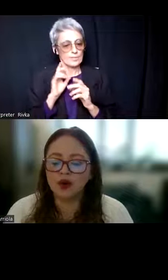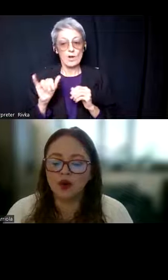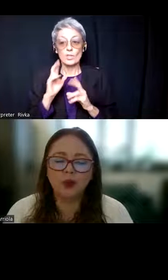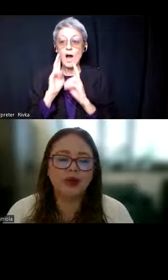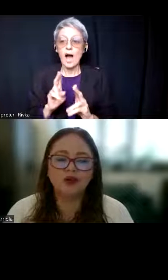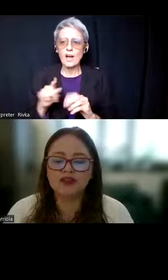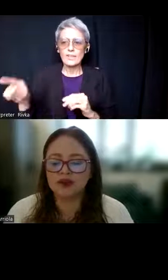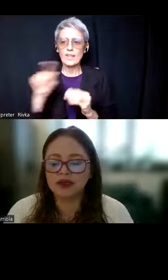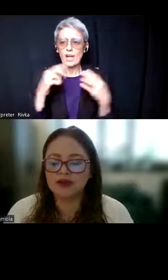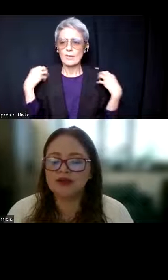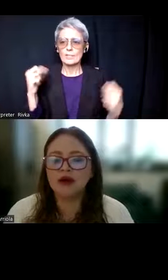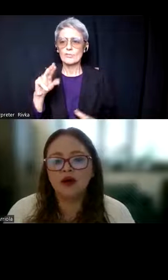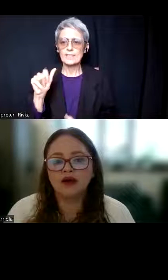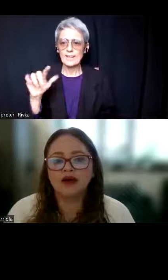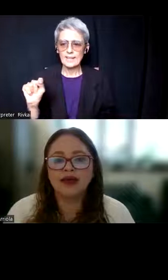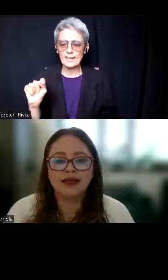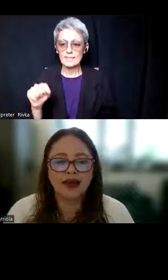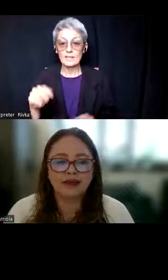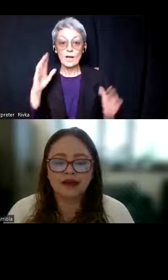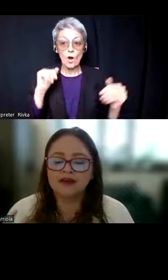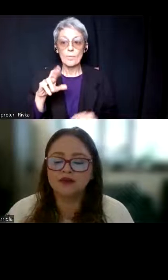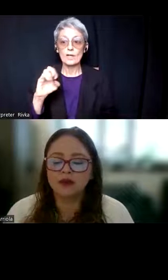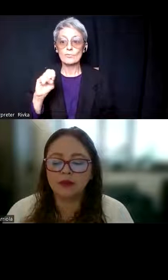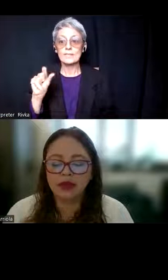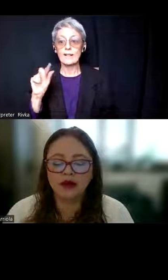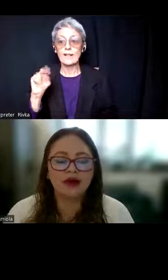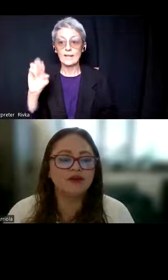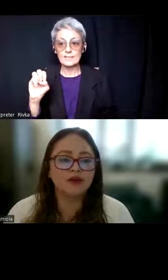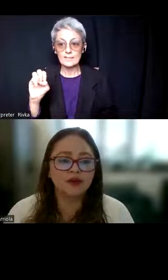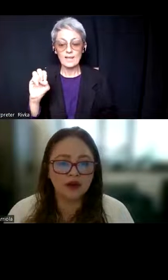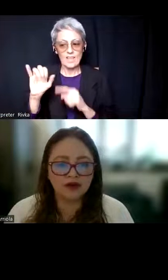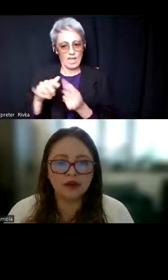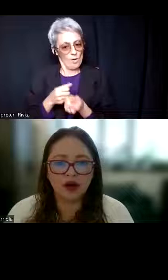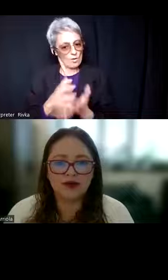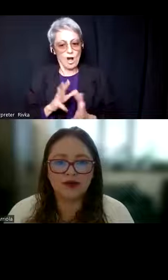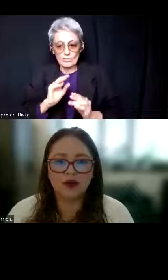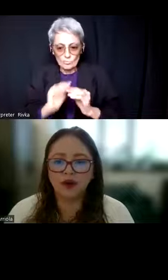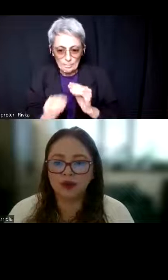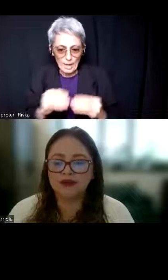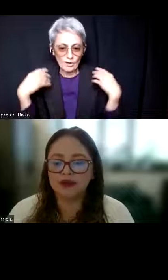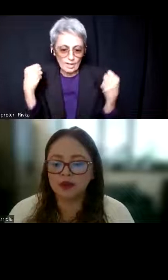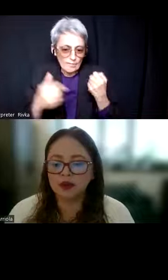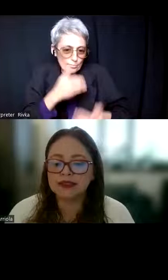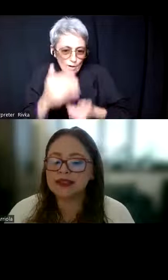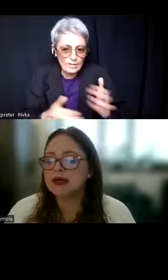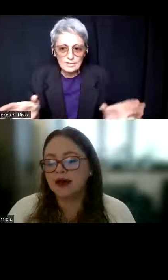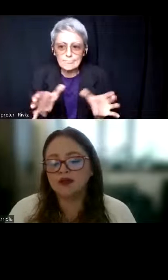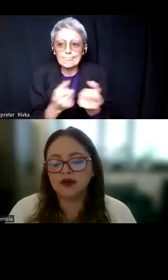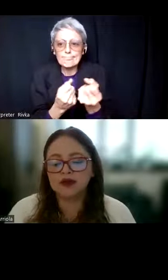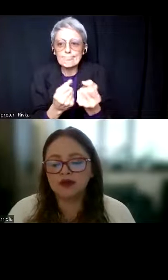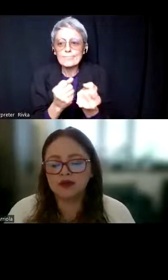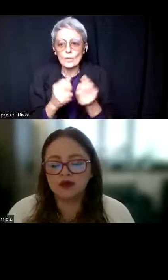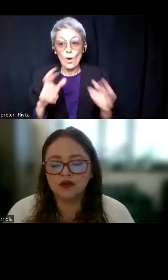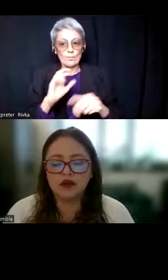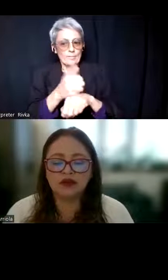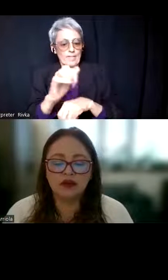Because hope and resilience are a catalyst for repair and for the recovery process that we're hoping to implement, as well